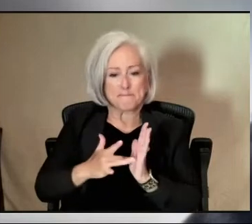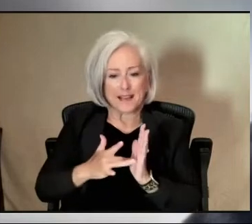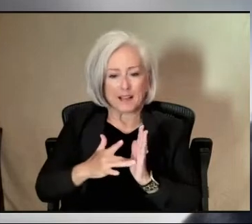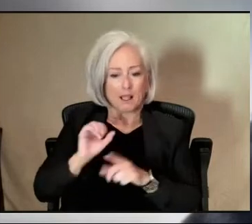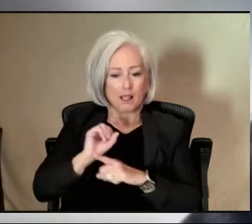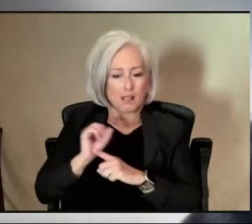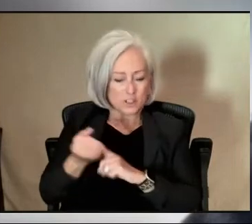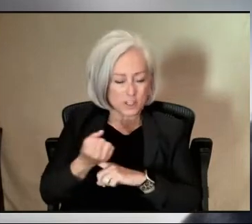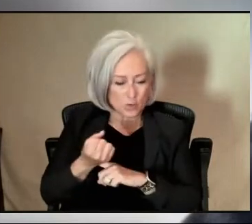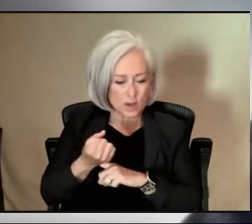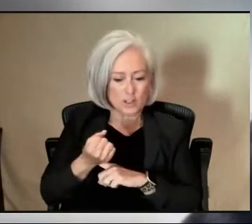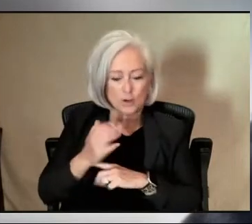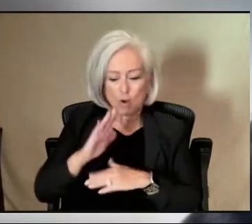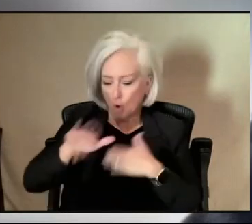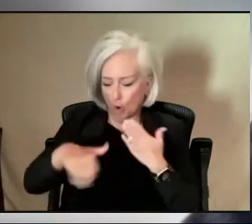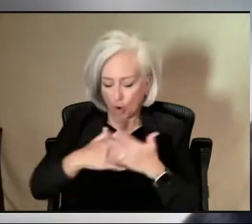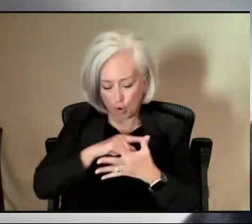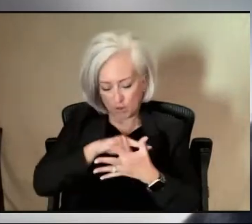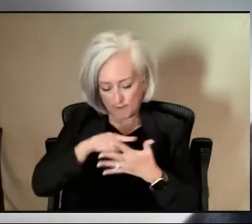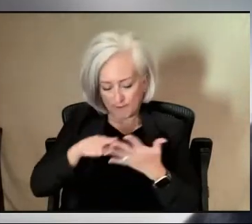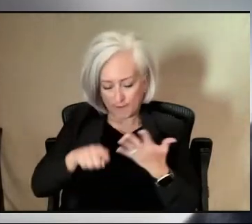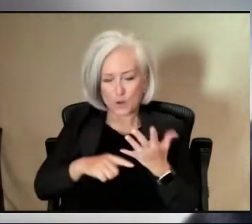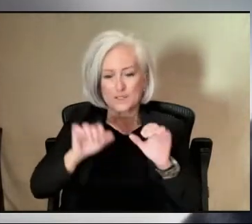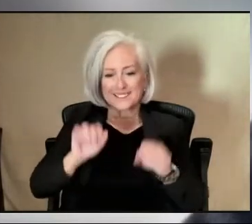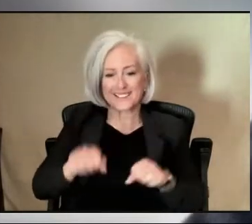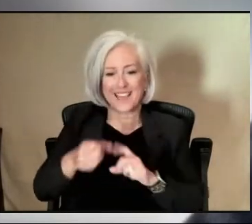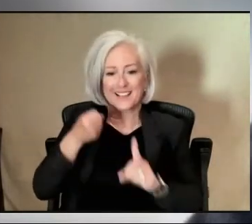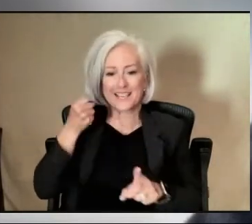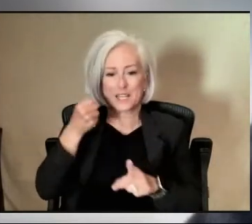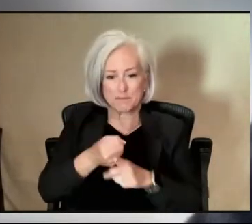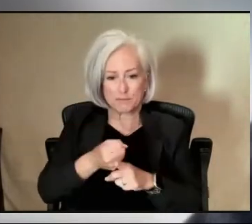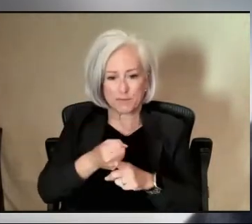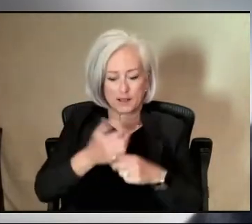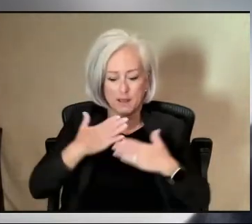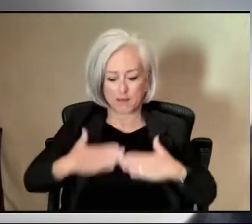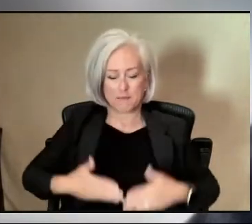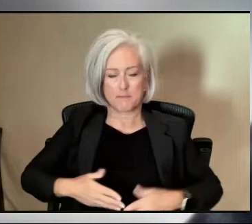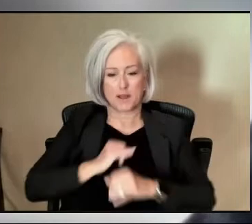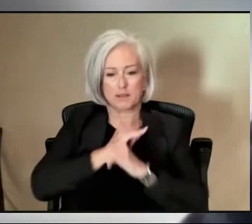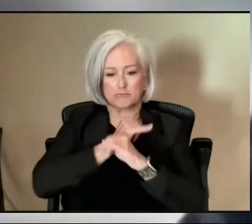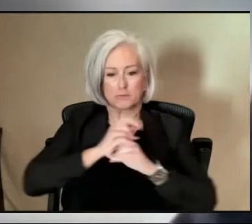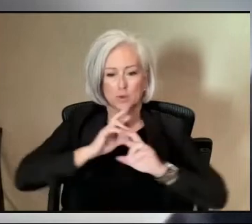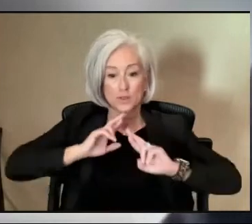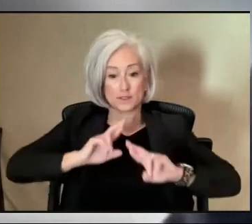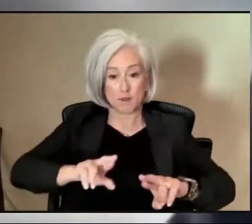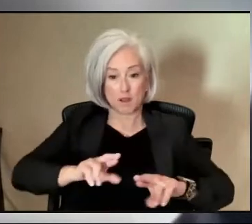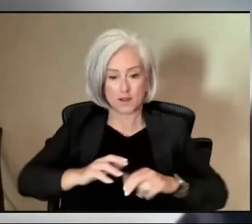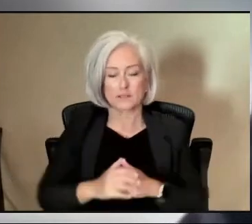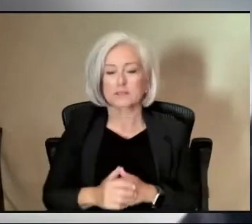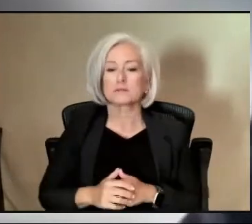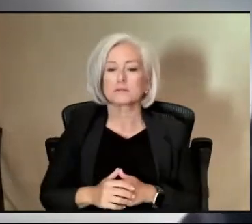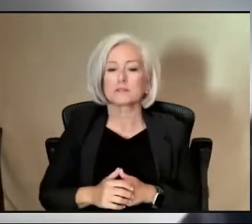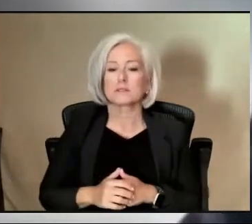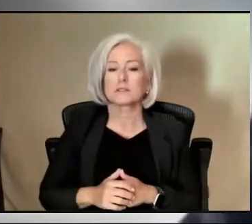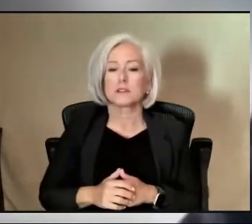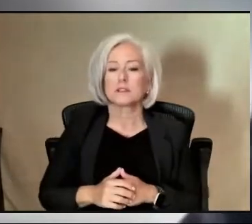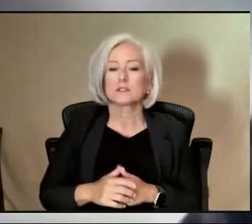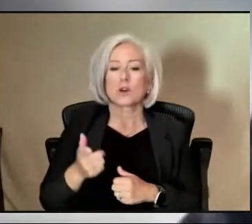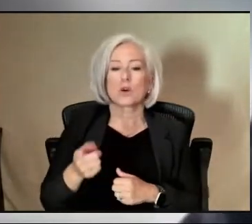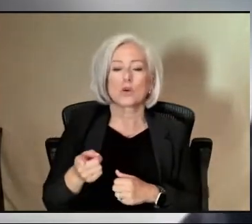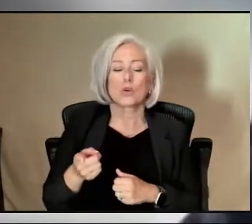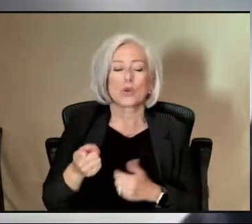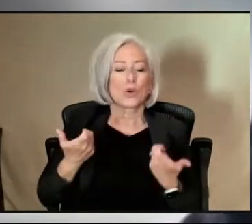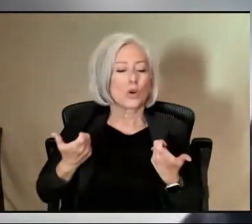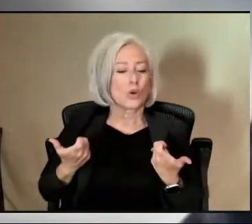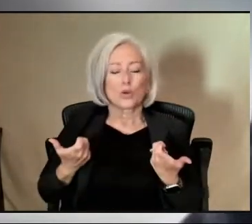can potentially impact the immune response. So you wouldn't want to begin your